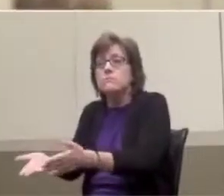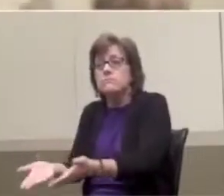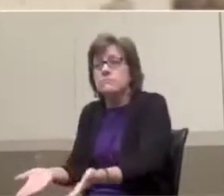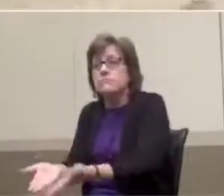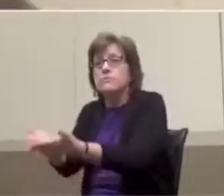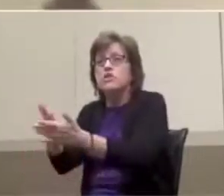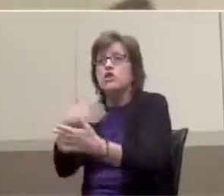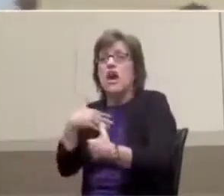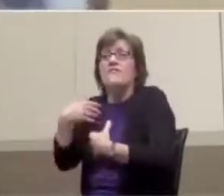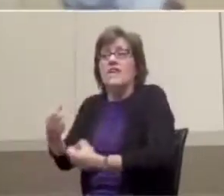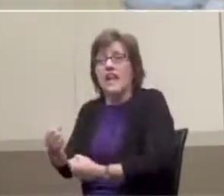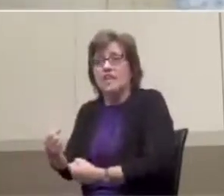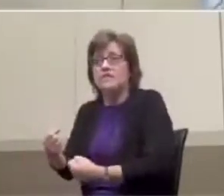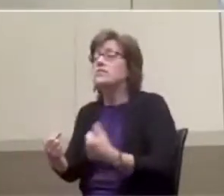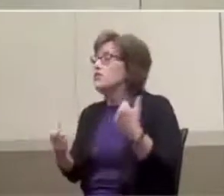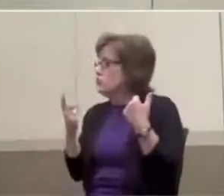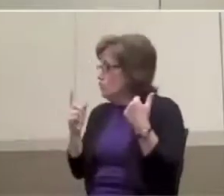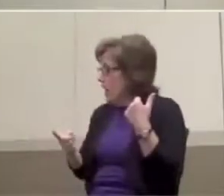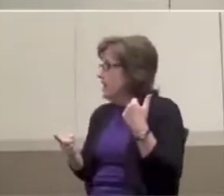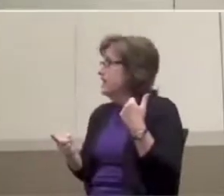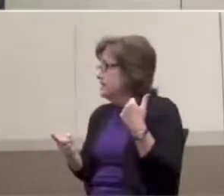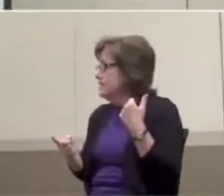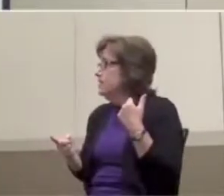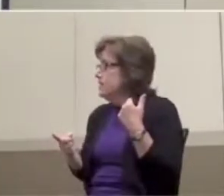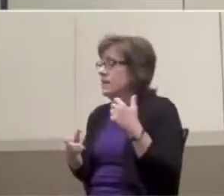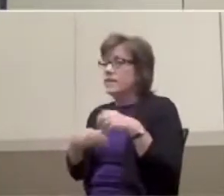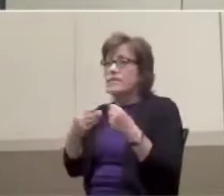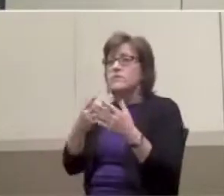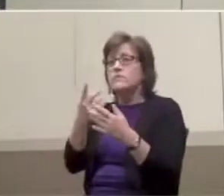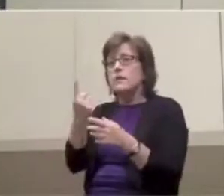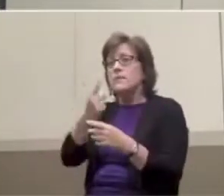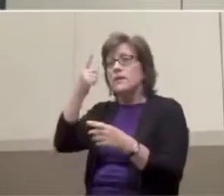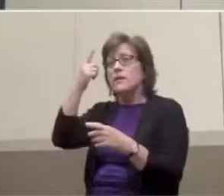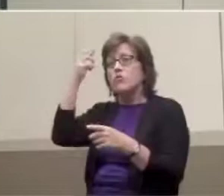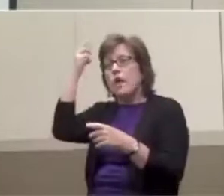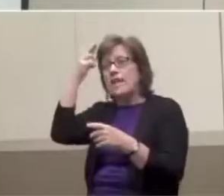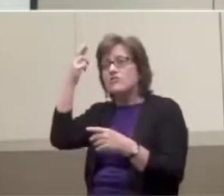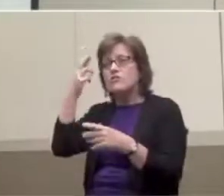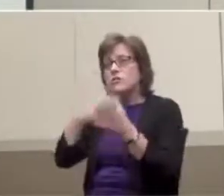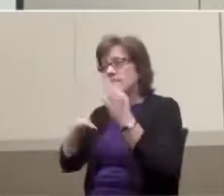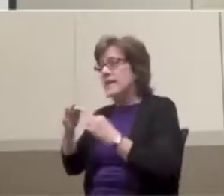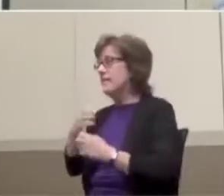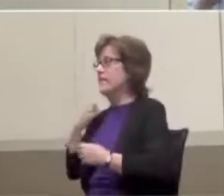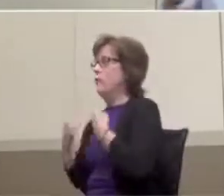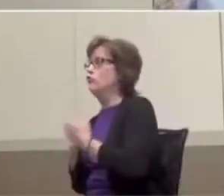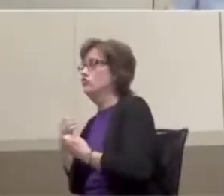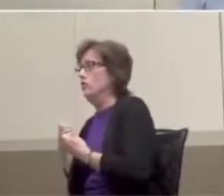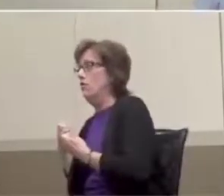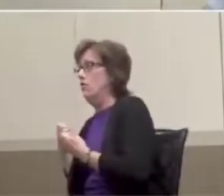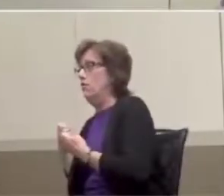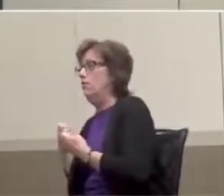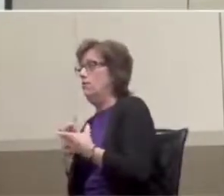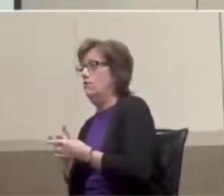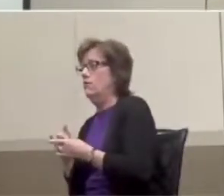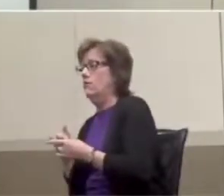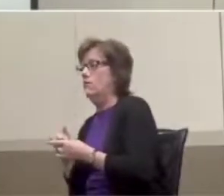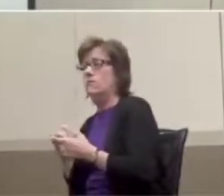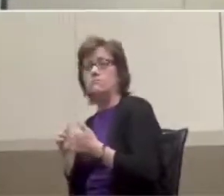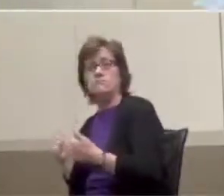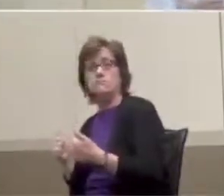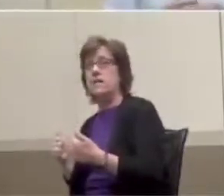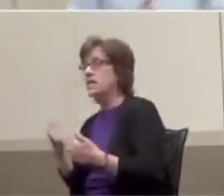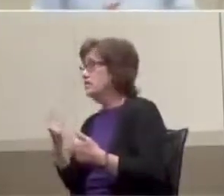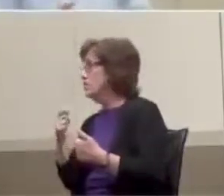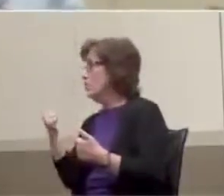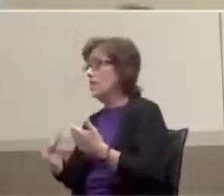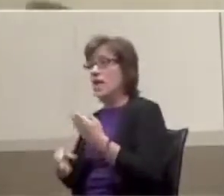them to start engaging the rational brain as opposed to the emotional brain. Fantastic. Okay. Who would, anyone want to